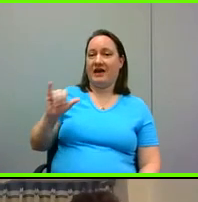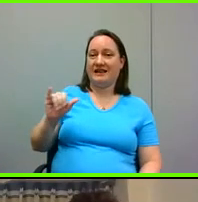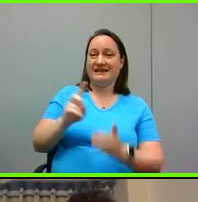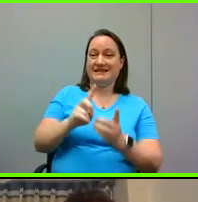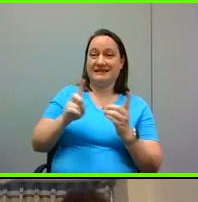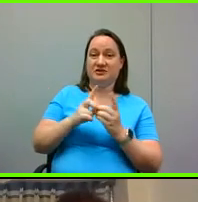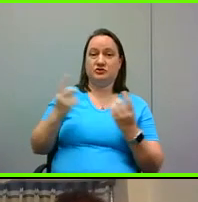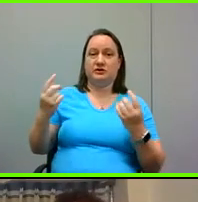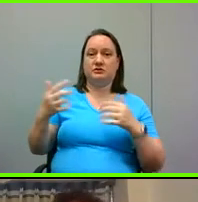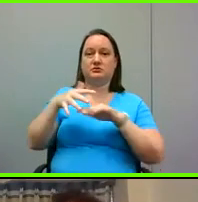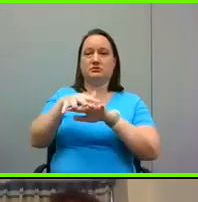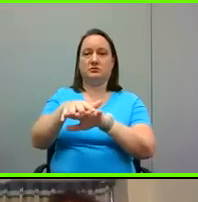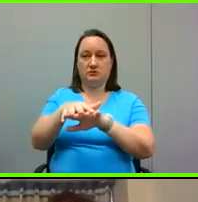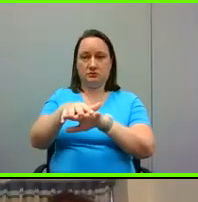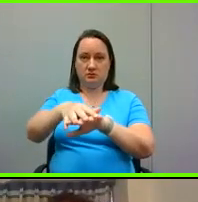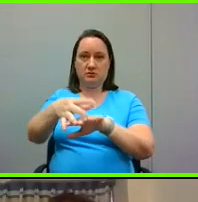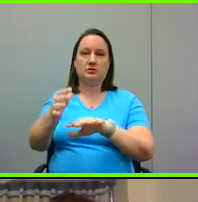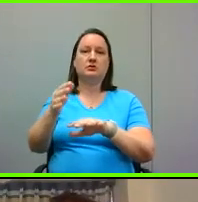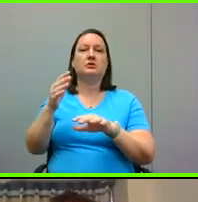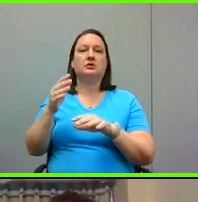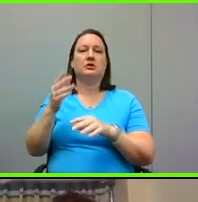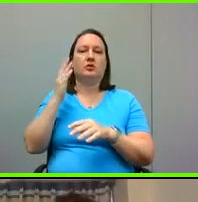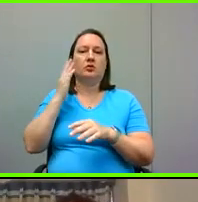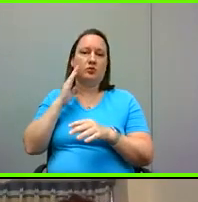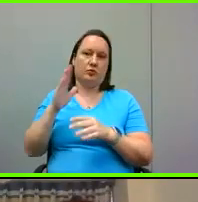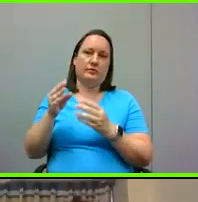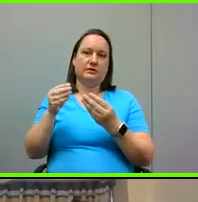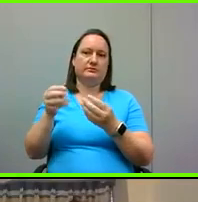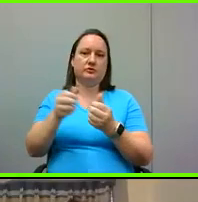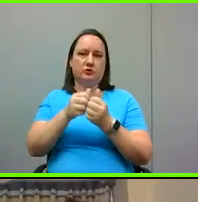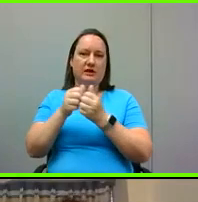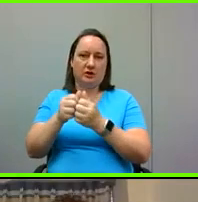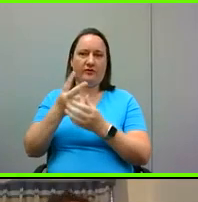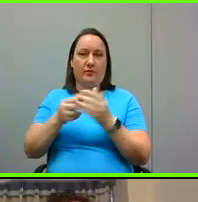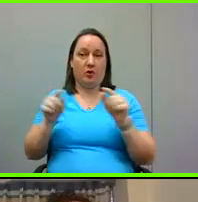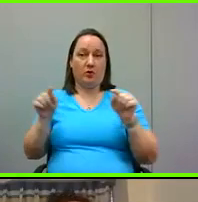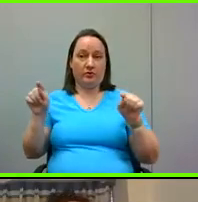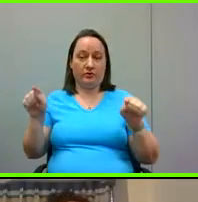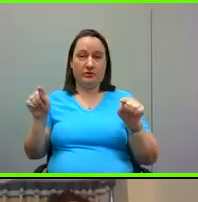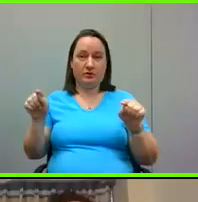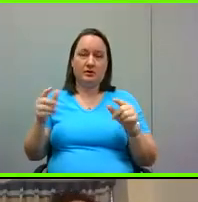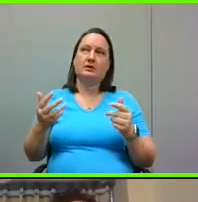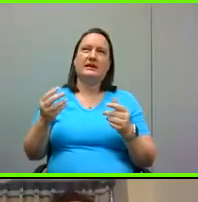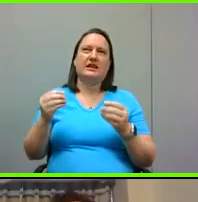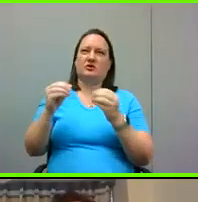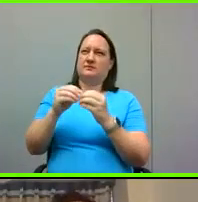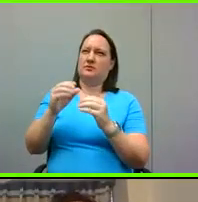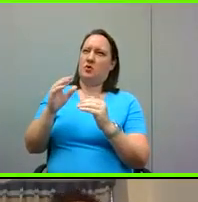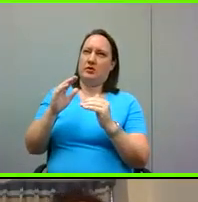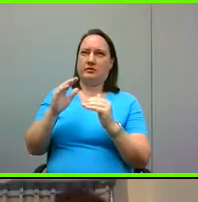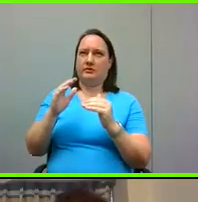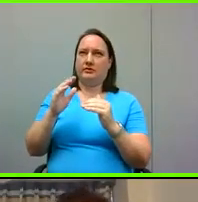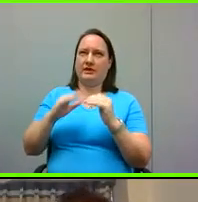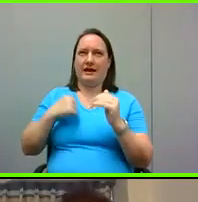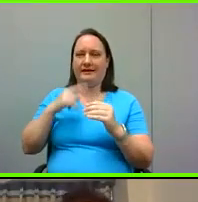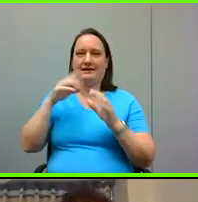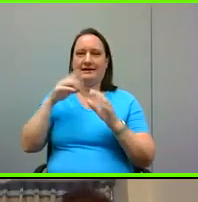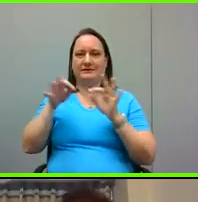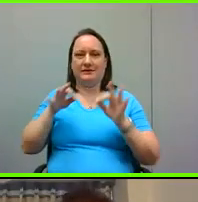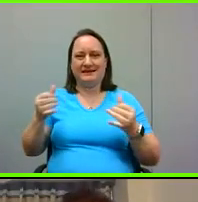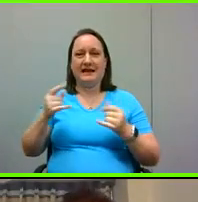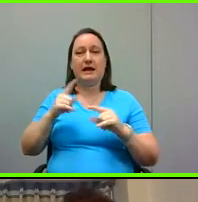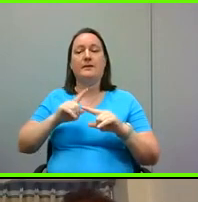for both WWRC and the field office. It's a little bit more to kind of tell you today, but that's forthcoming.